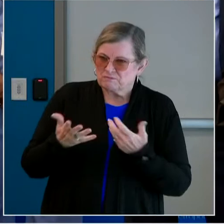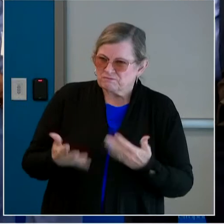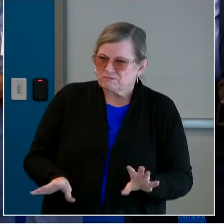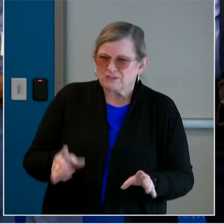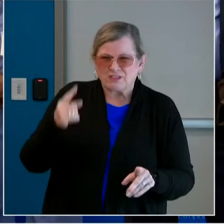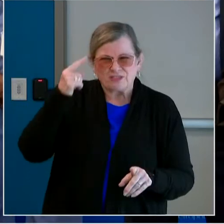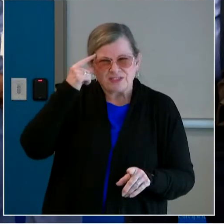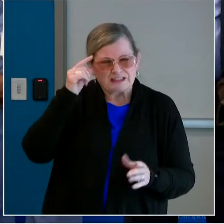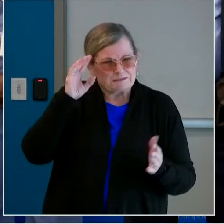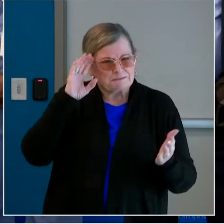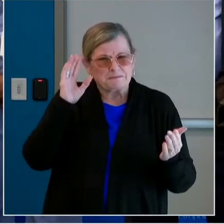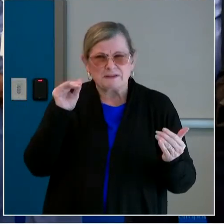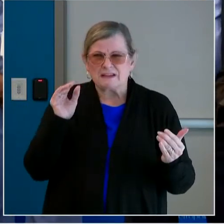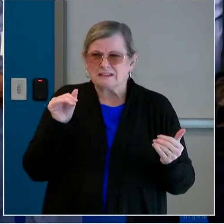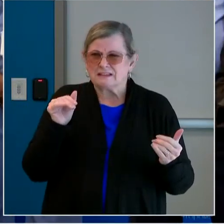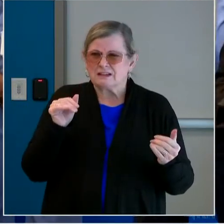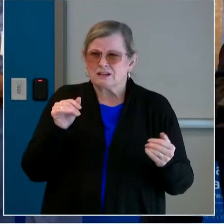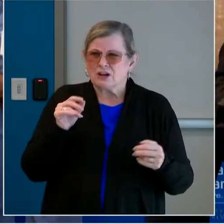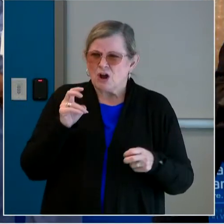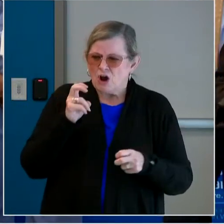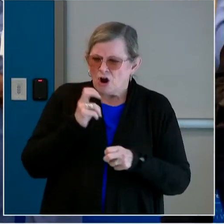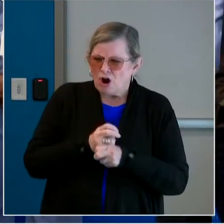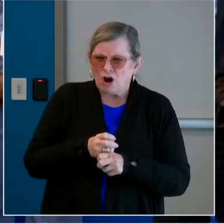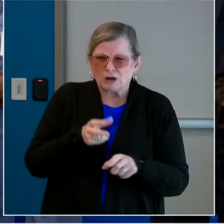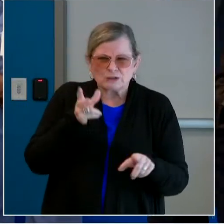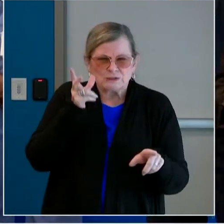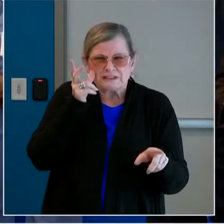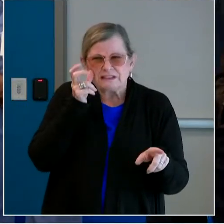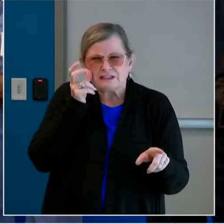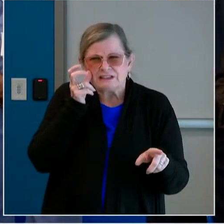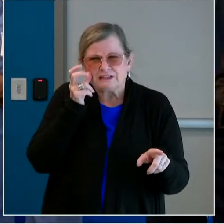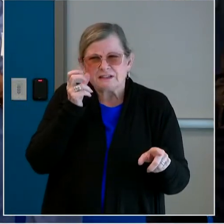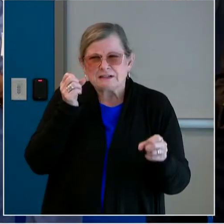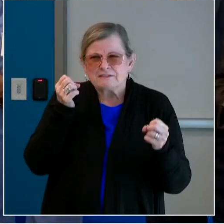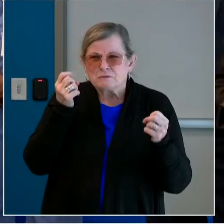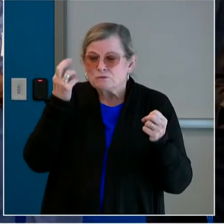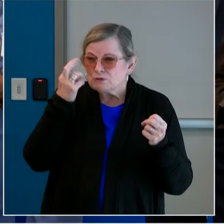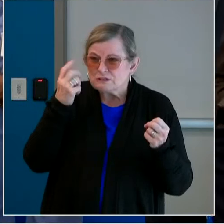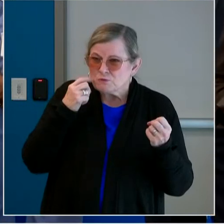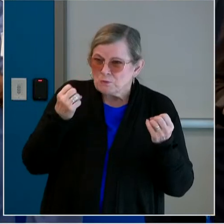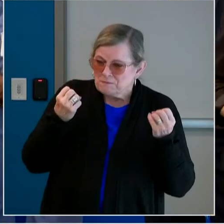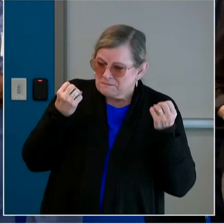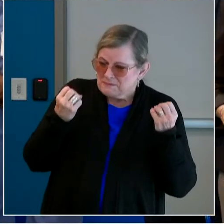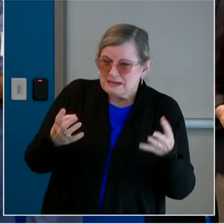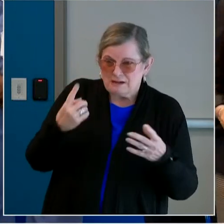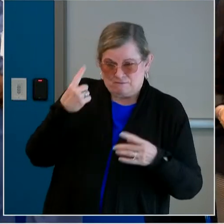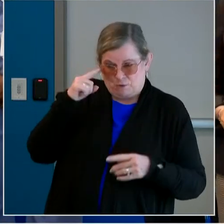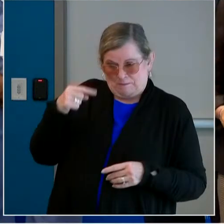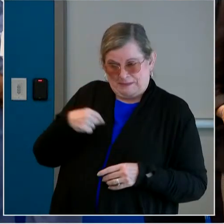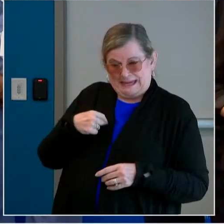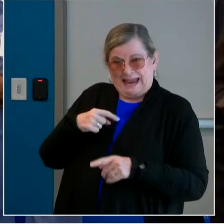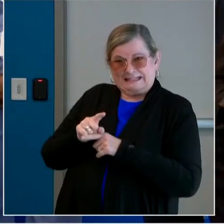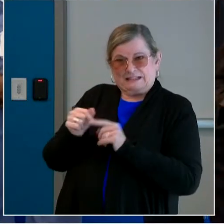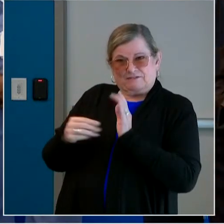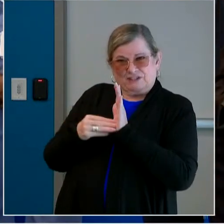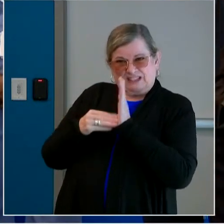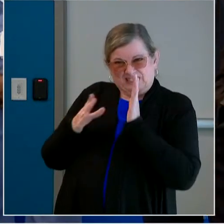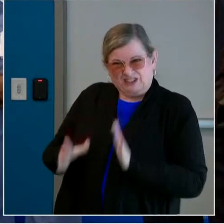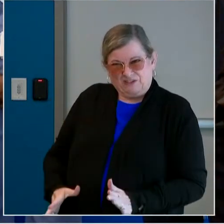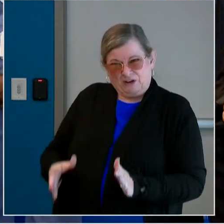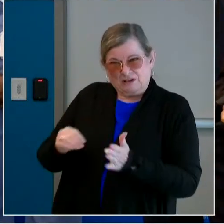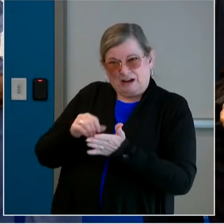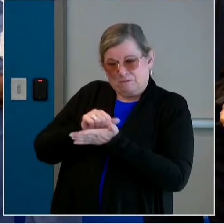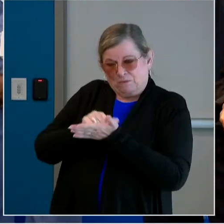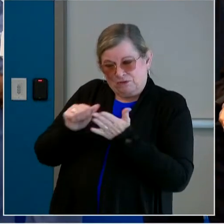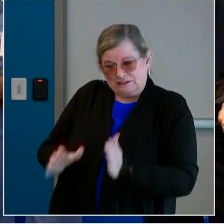hard to hear. And the reasons are many, but for me, as a physician and an abortion provider, the primary reason